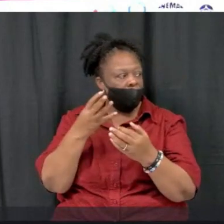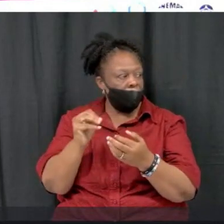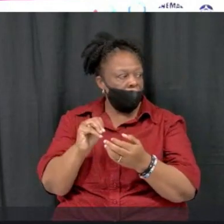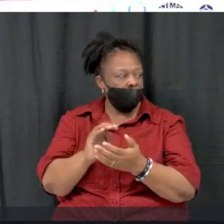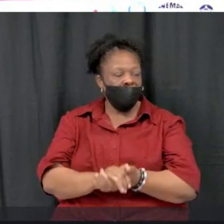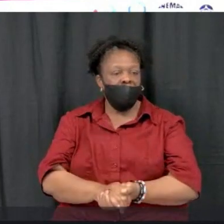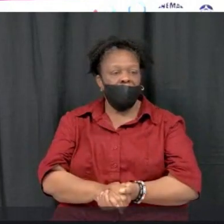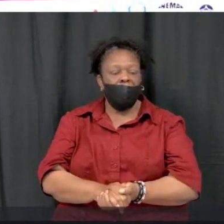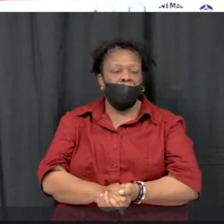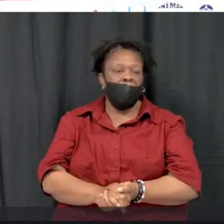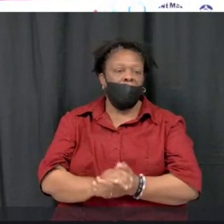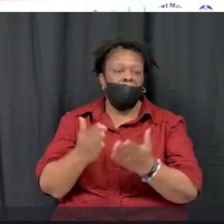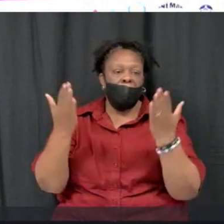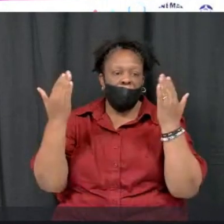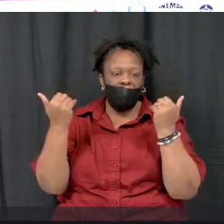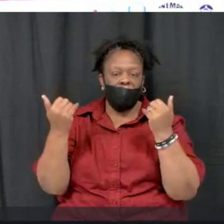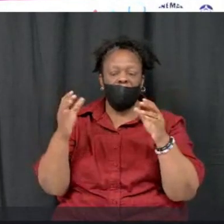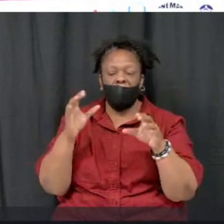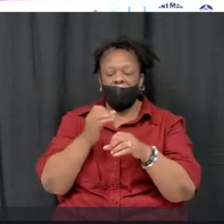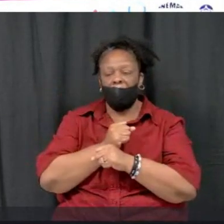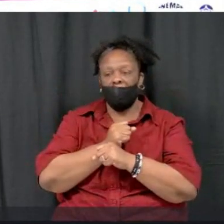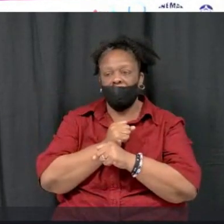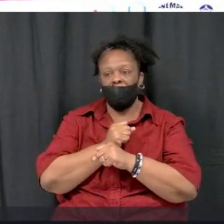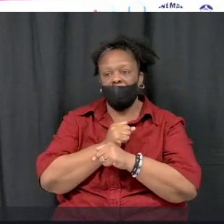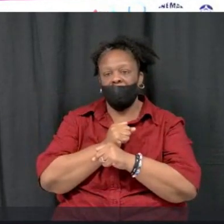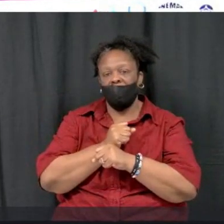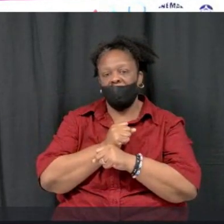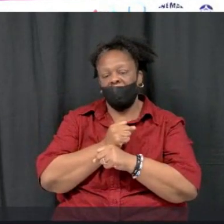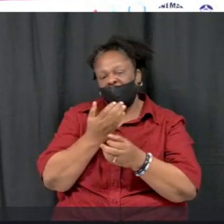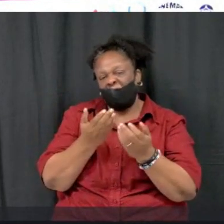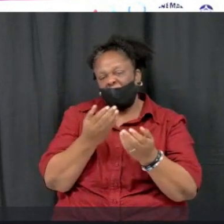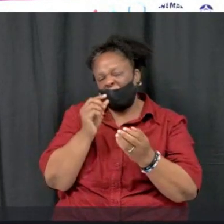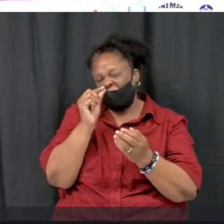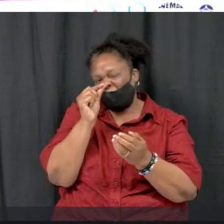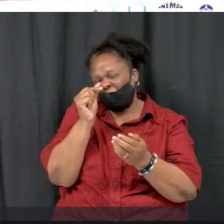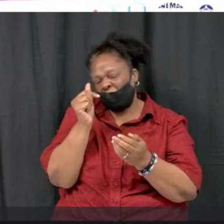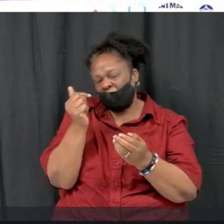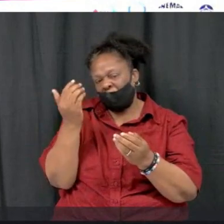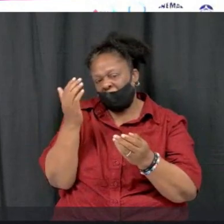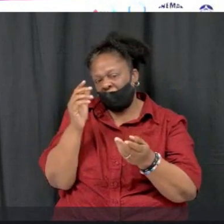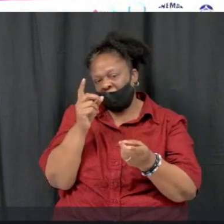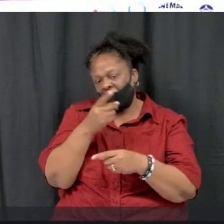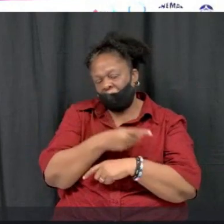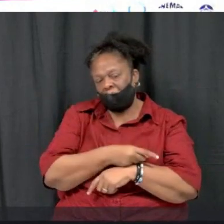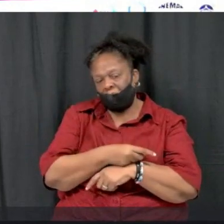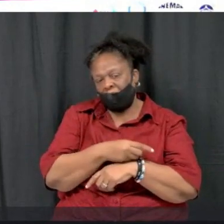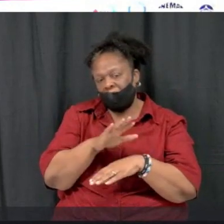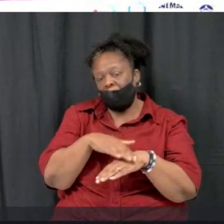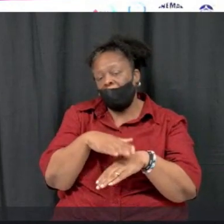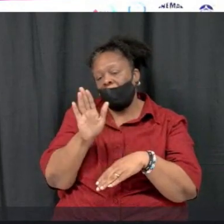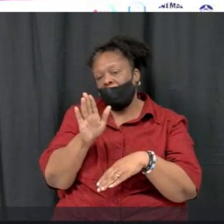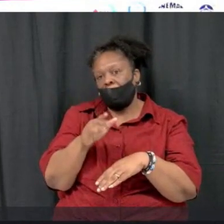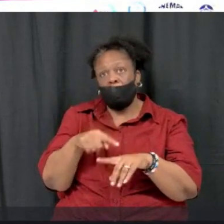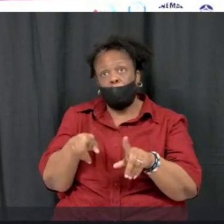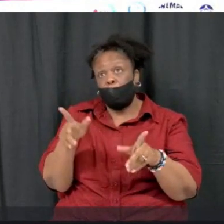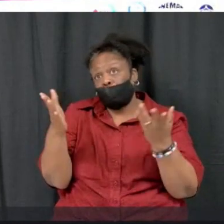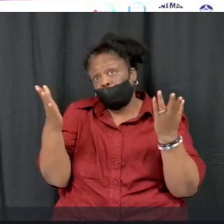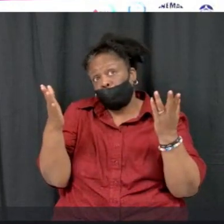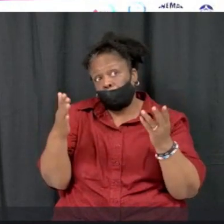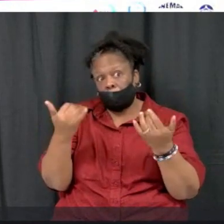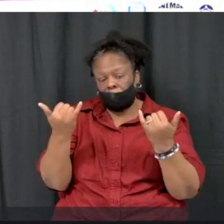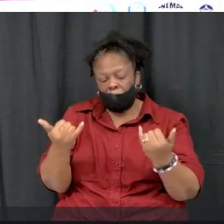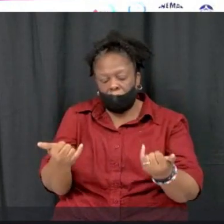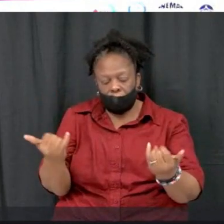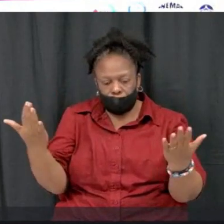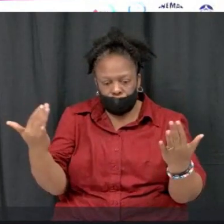few days off, but I see yesterday they had to step up to the plate and continue the hard work and have a